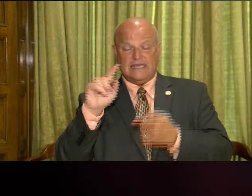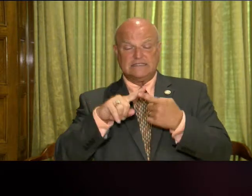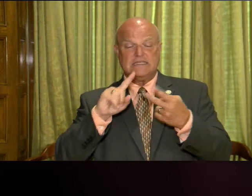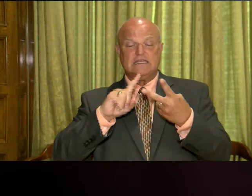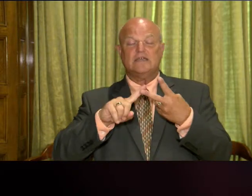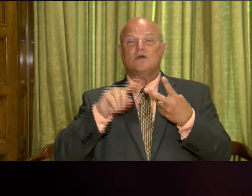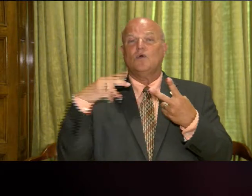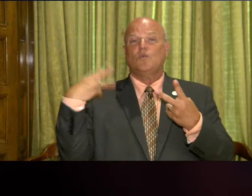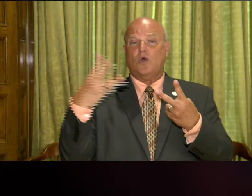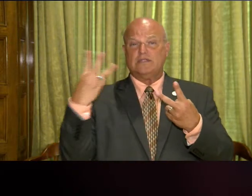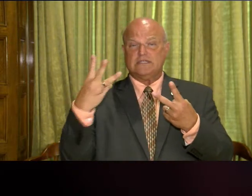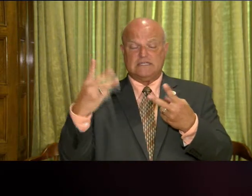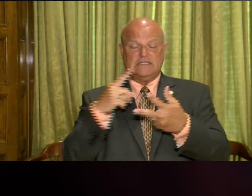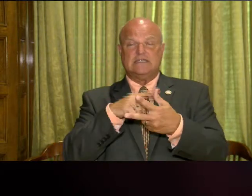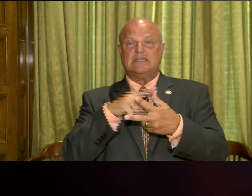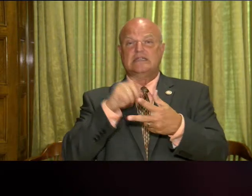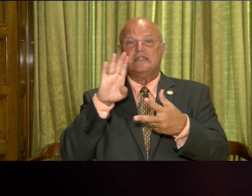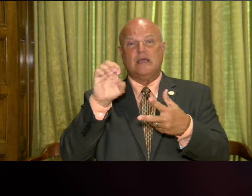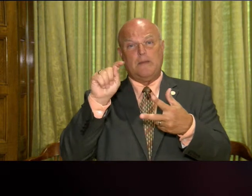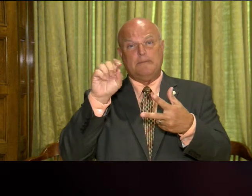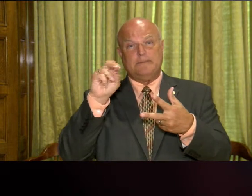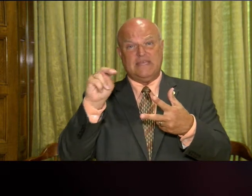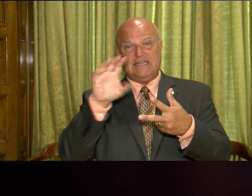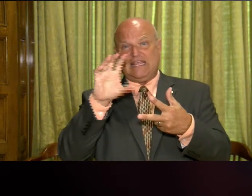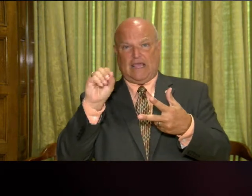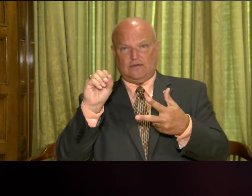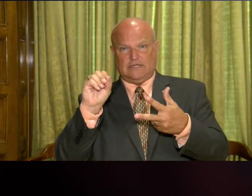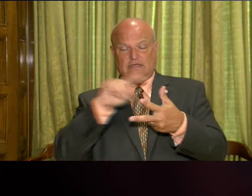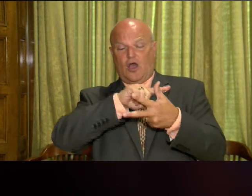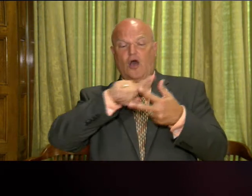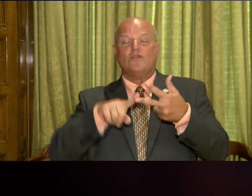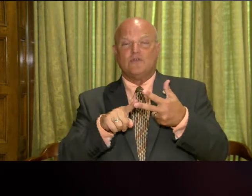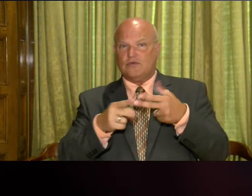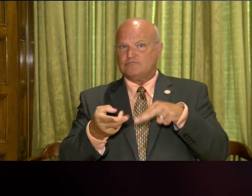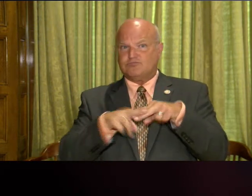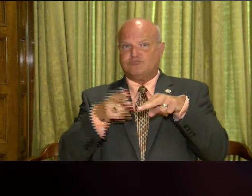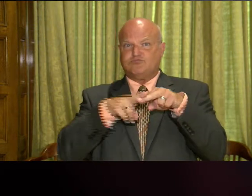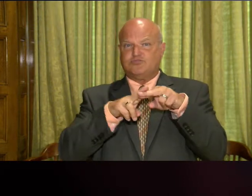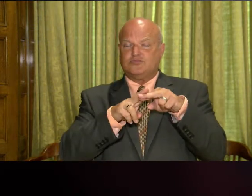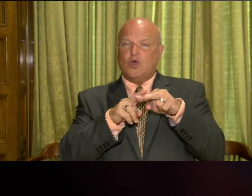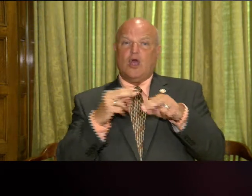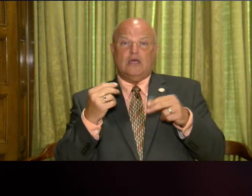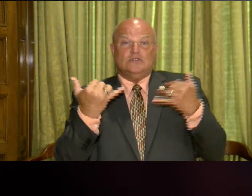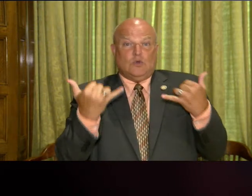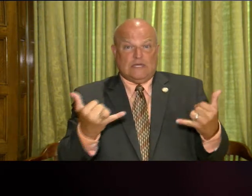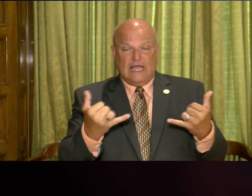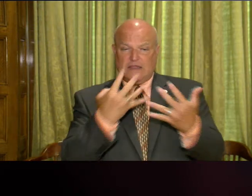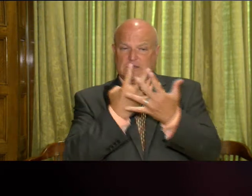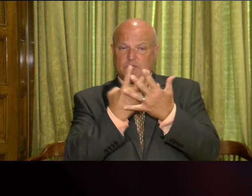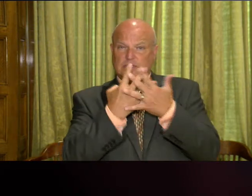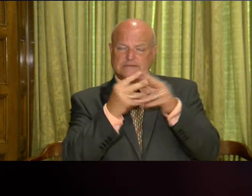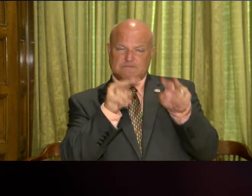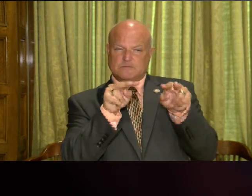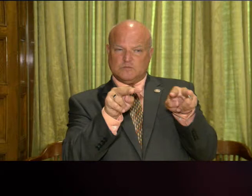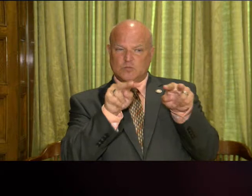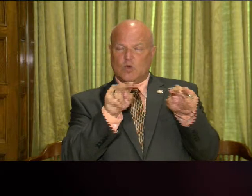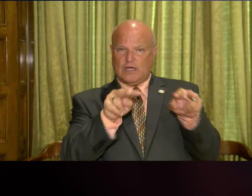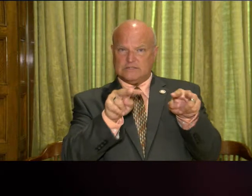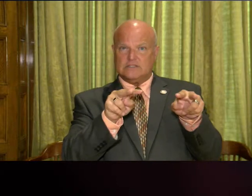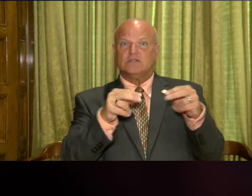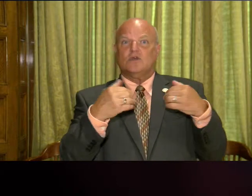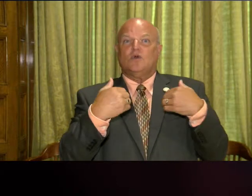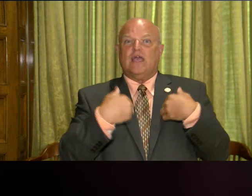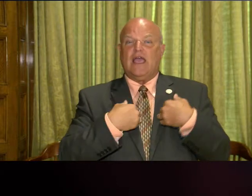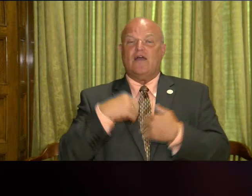of new cases in each county. We're watching very carefully the correctional facilities, and that's good. Whenever we